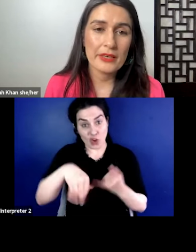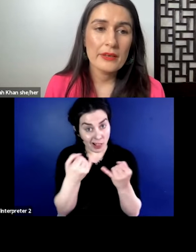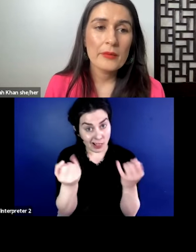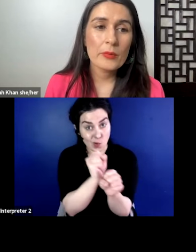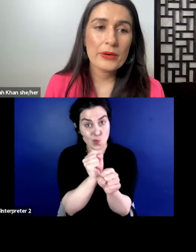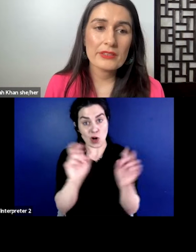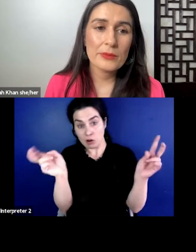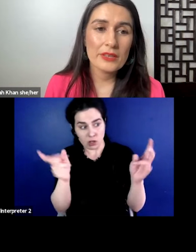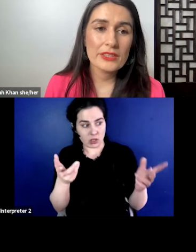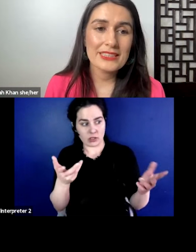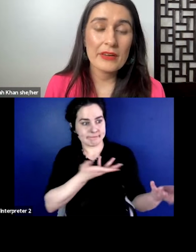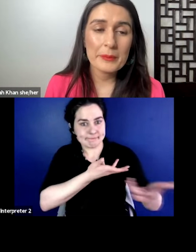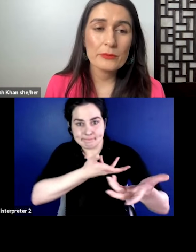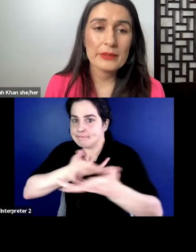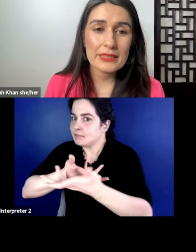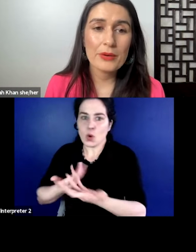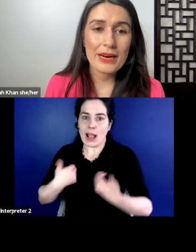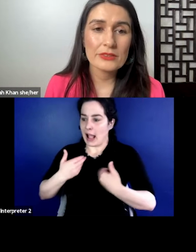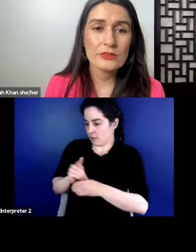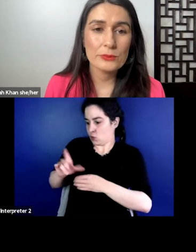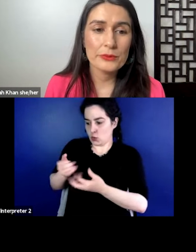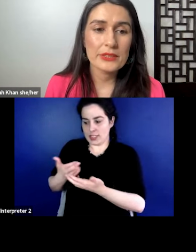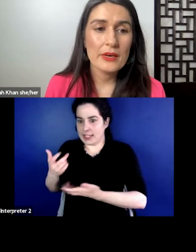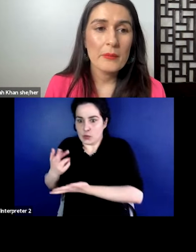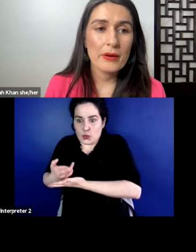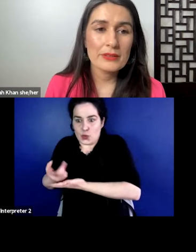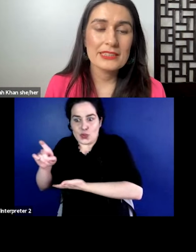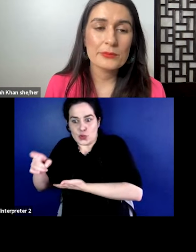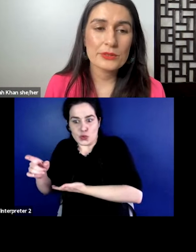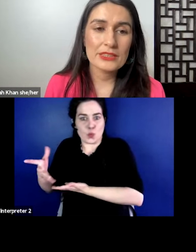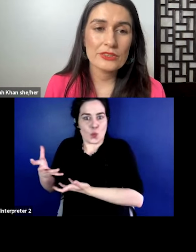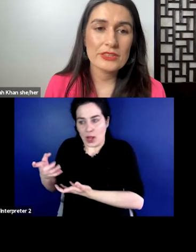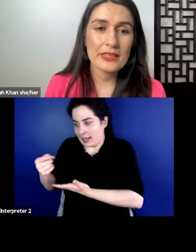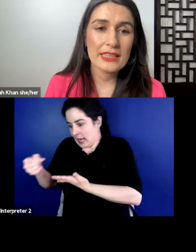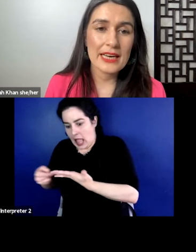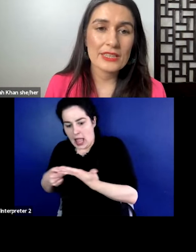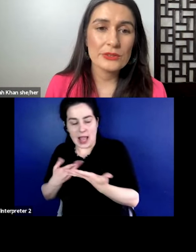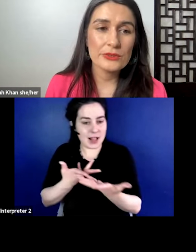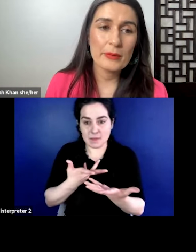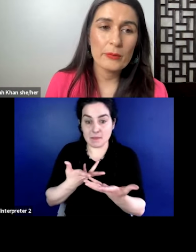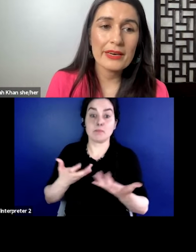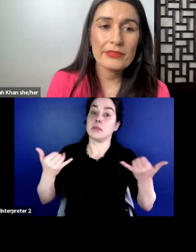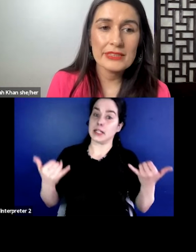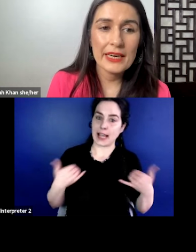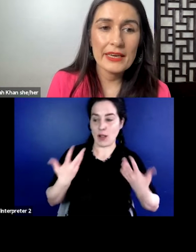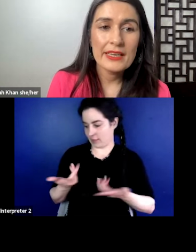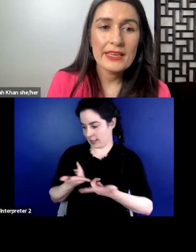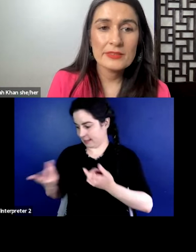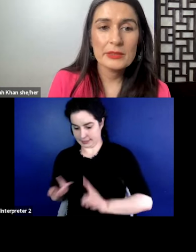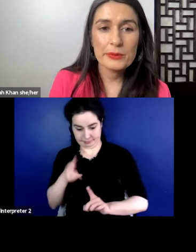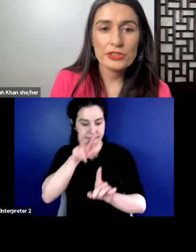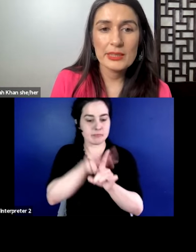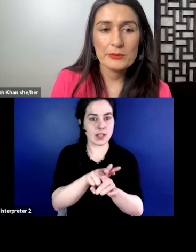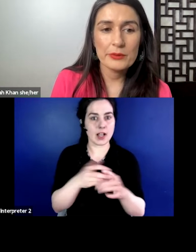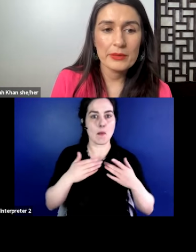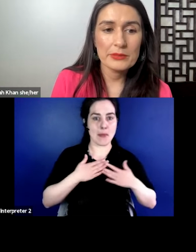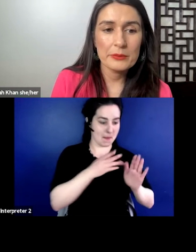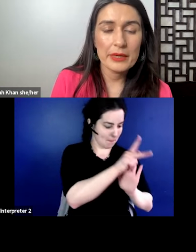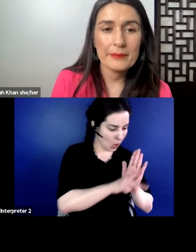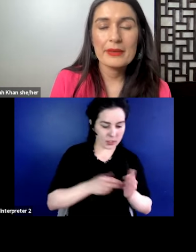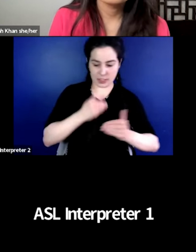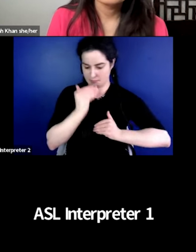GBV. But working on this project, developing really practical tools, policies, and procedures that I can actually use in my work every day gives me the push to keep